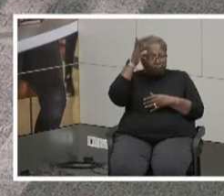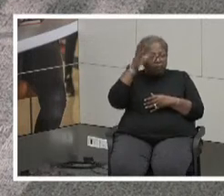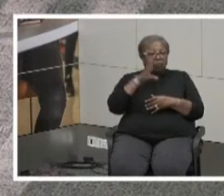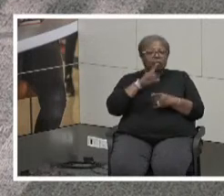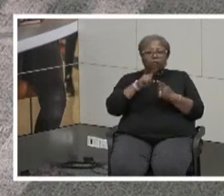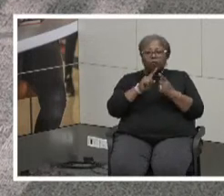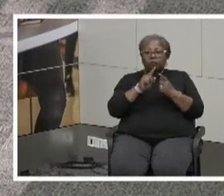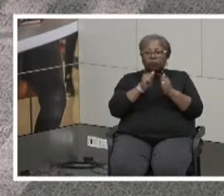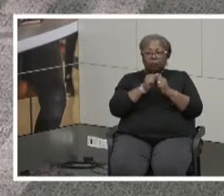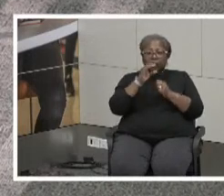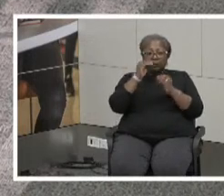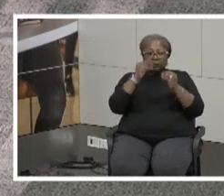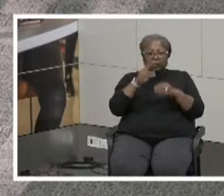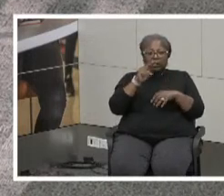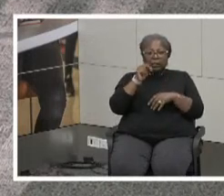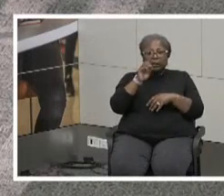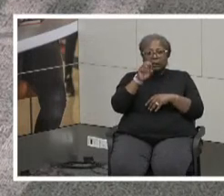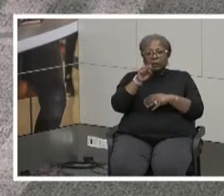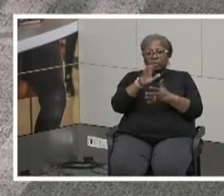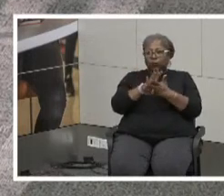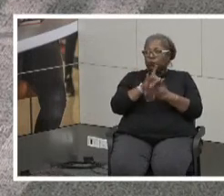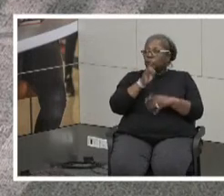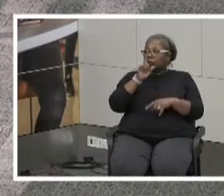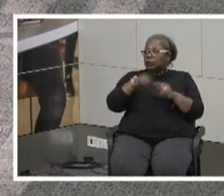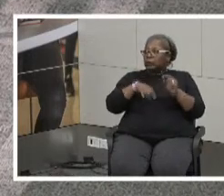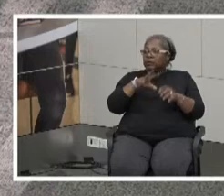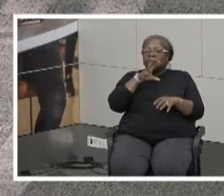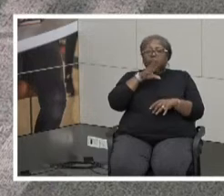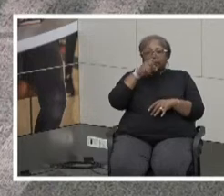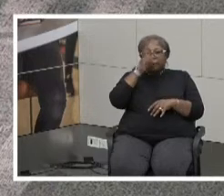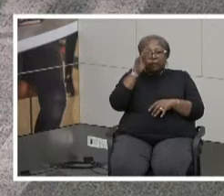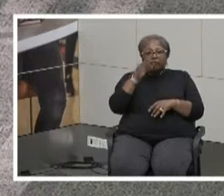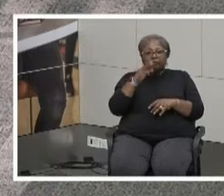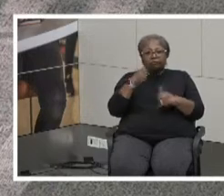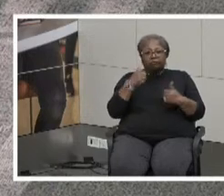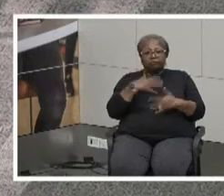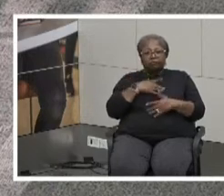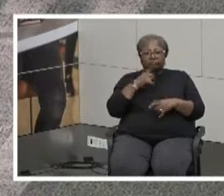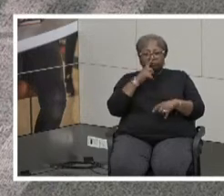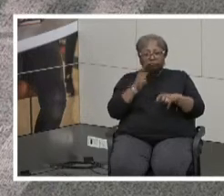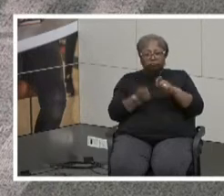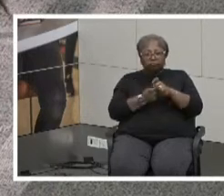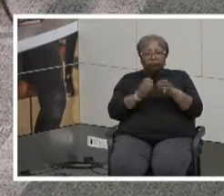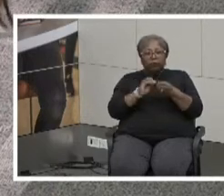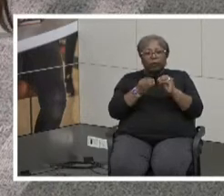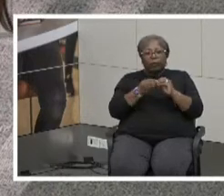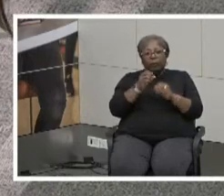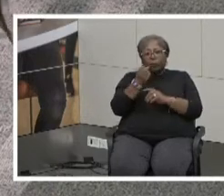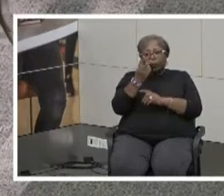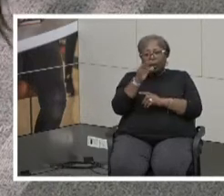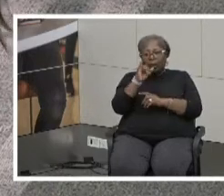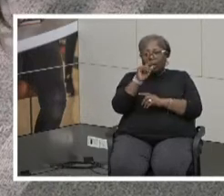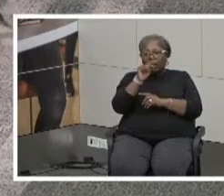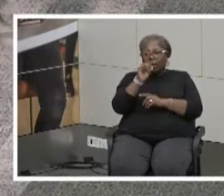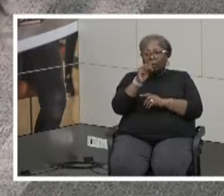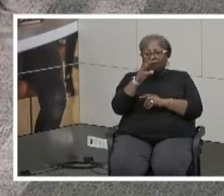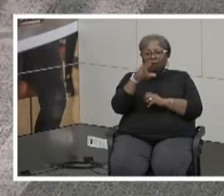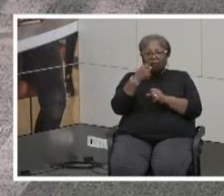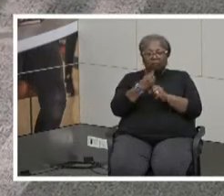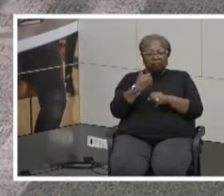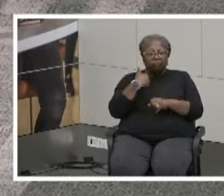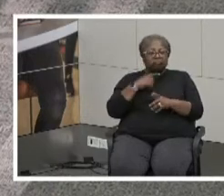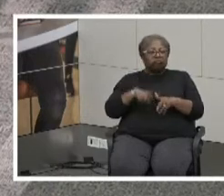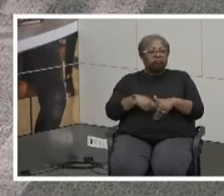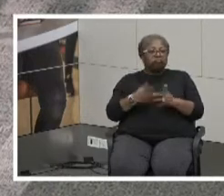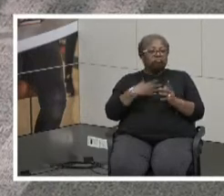of a teacher at an NES school who cannot speak for fear of retaliation on item number 12 five years ago I